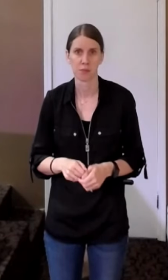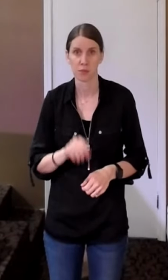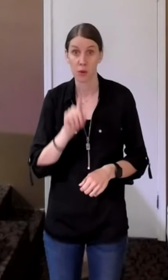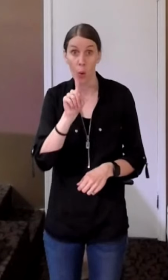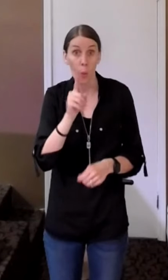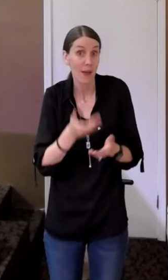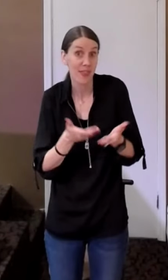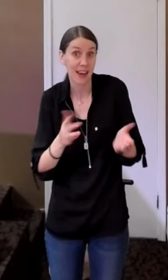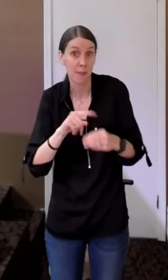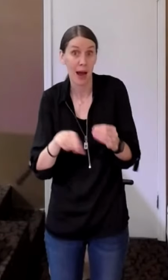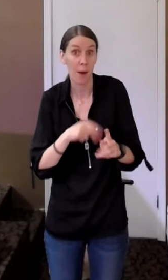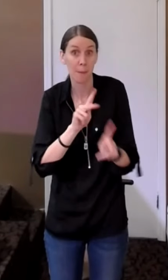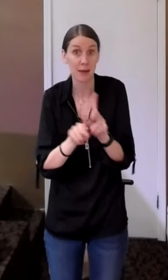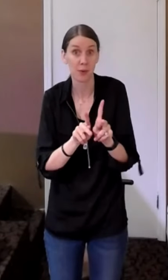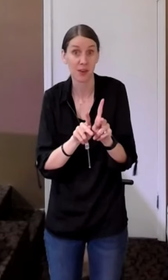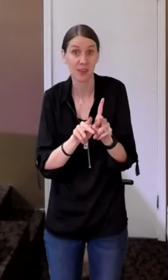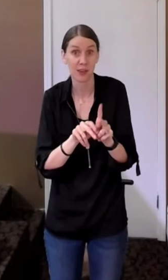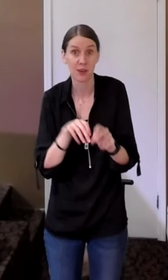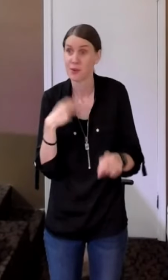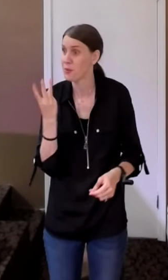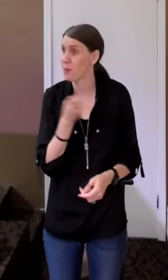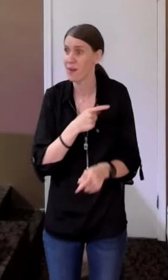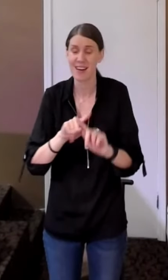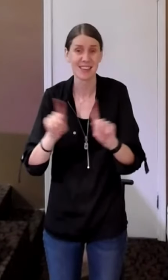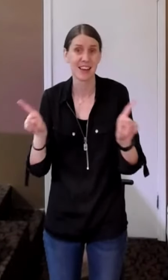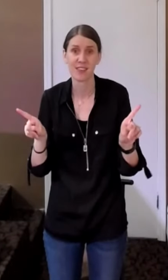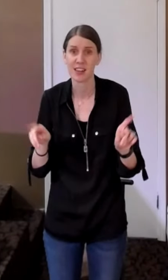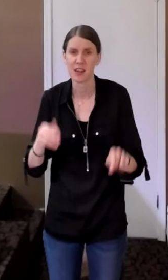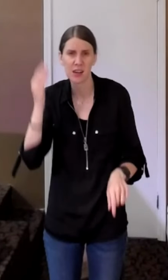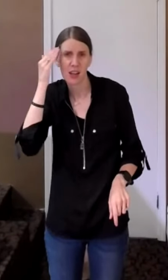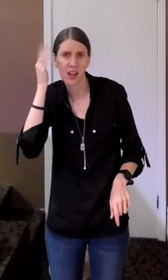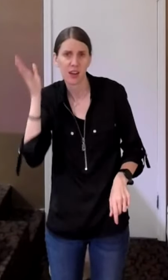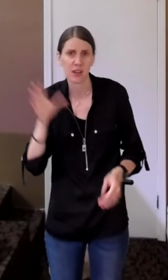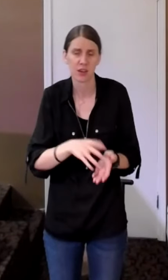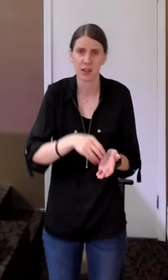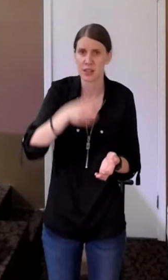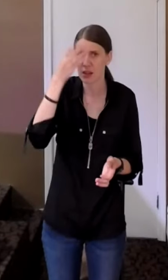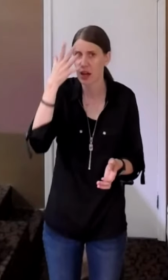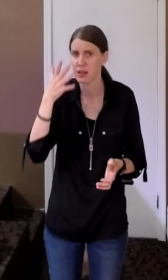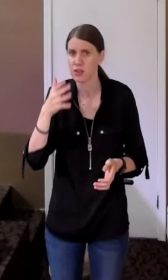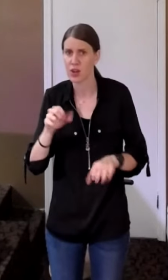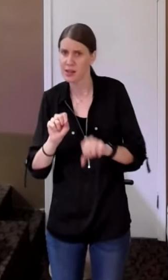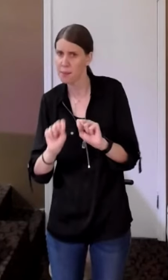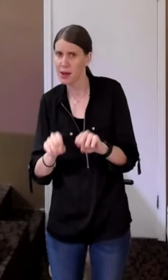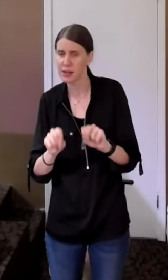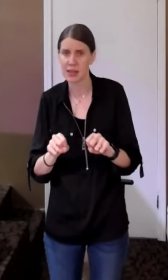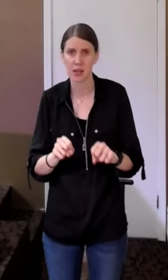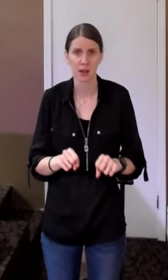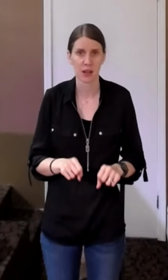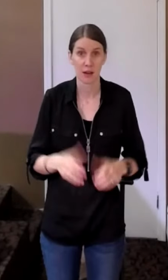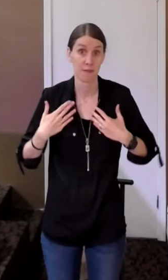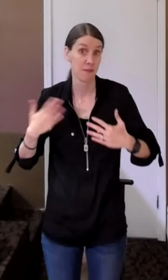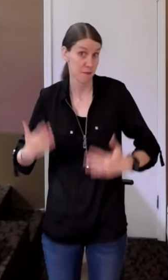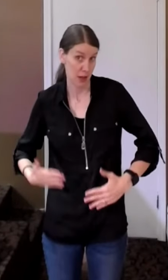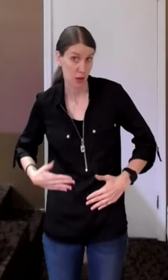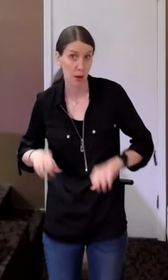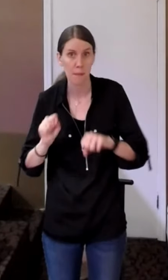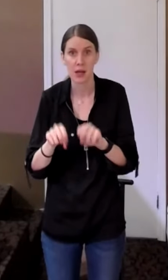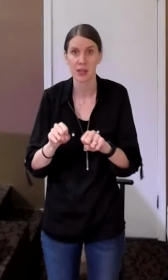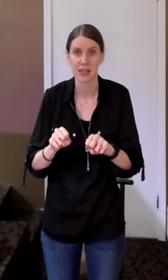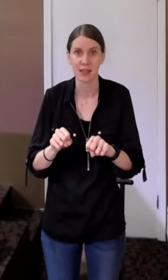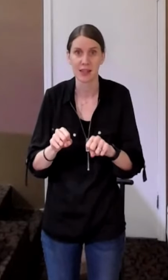thing about humans is we're all different. Our intellect, our education, our abilities, our physical